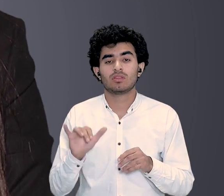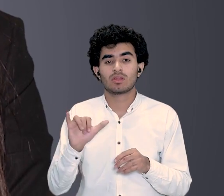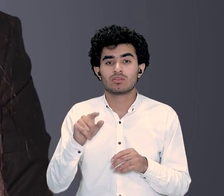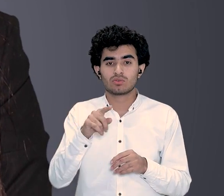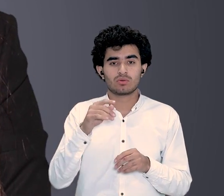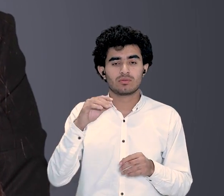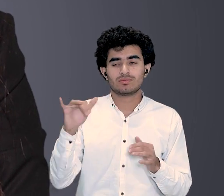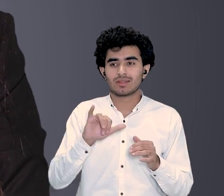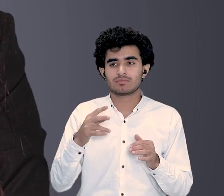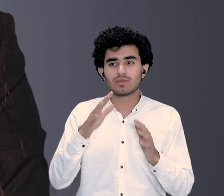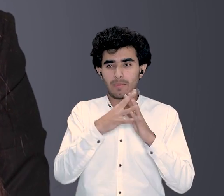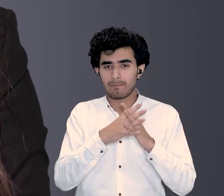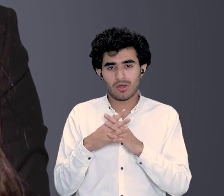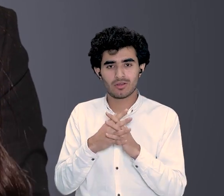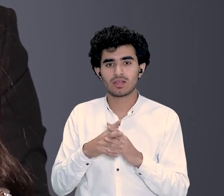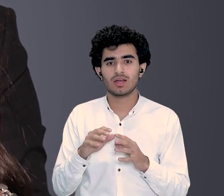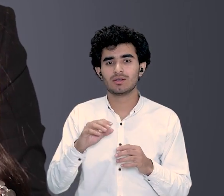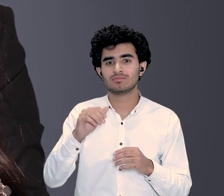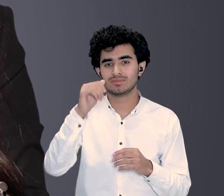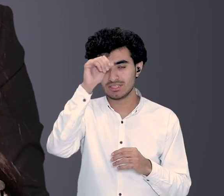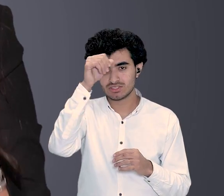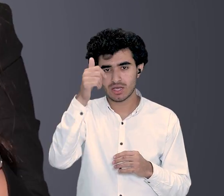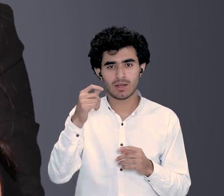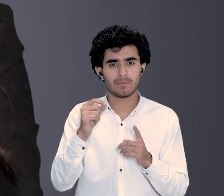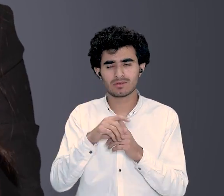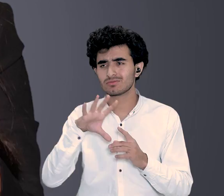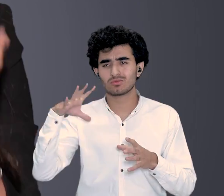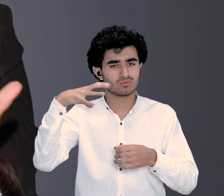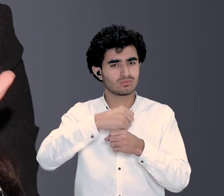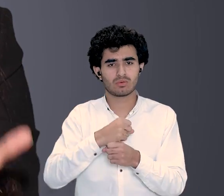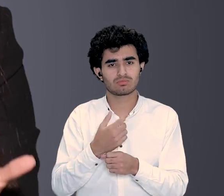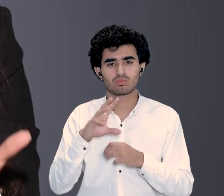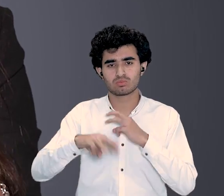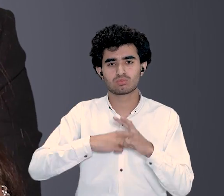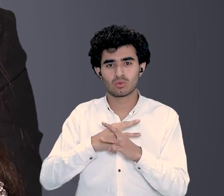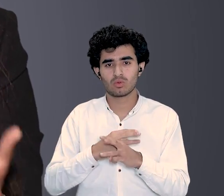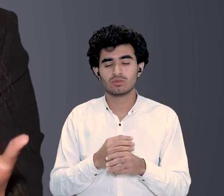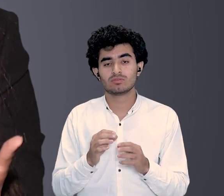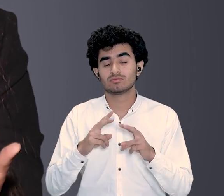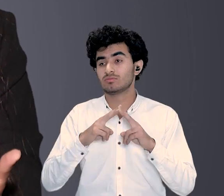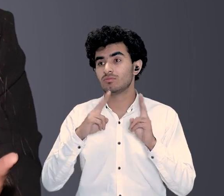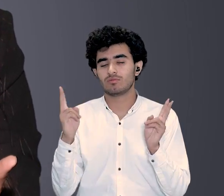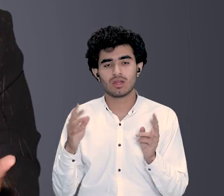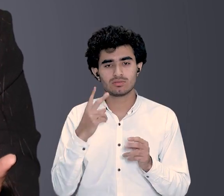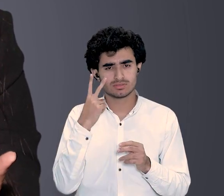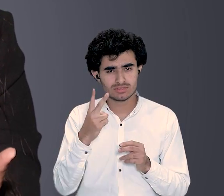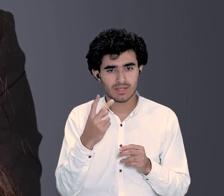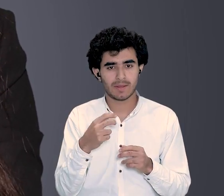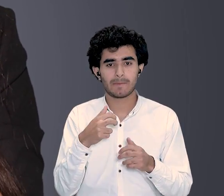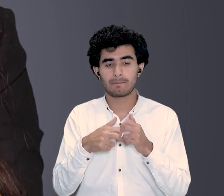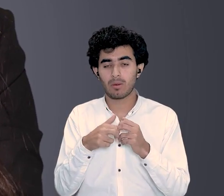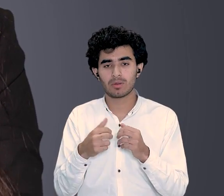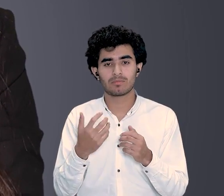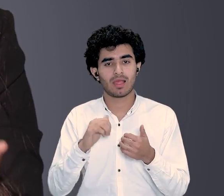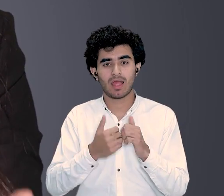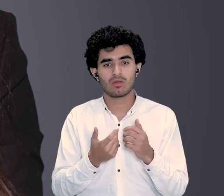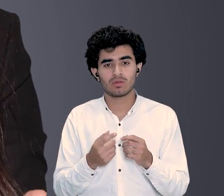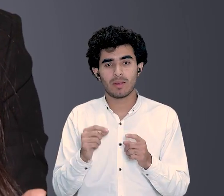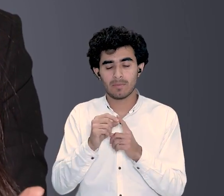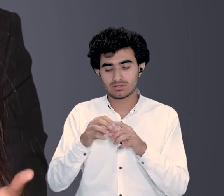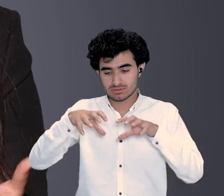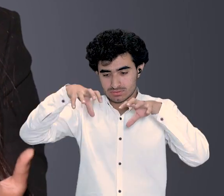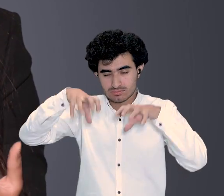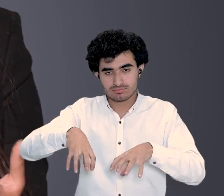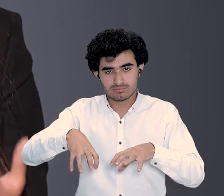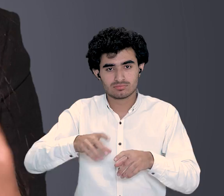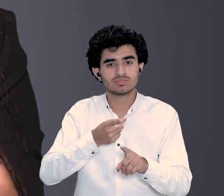worth millions and millions of dollars. What we found like one of the biggest problems with implementing this in Pakistan was a lack of